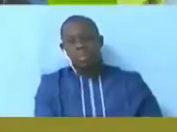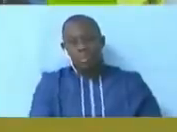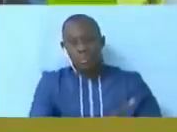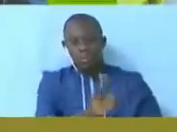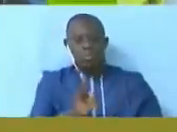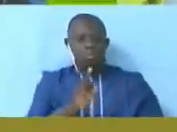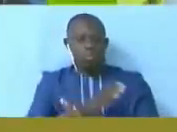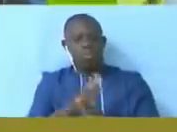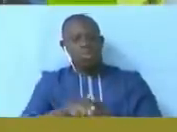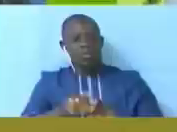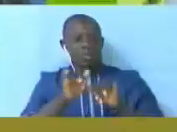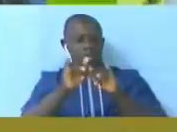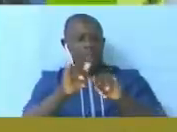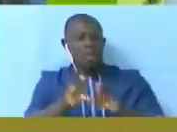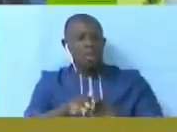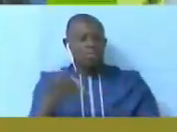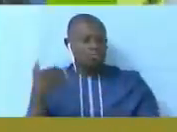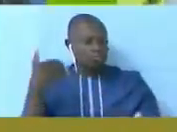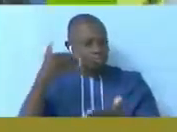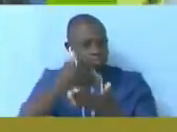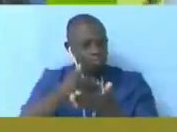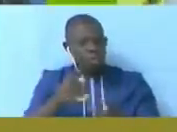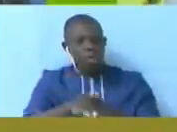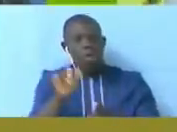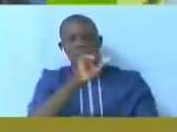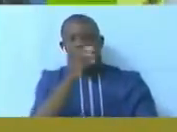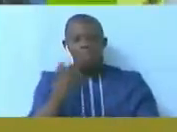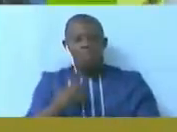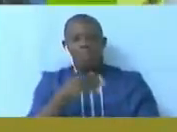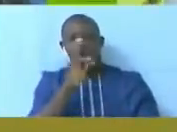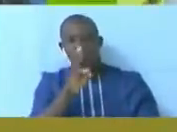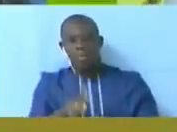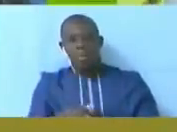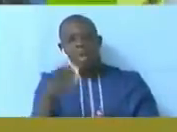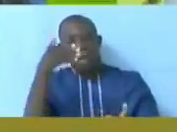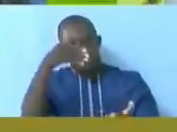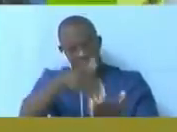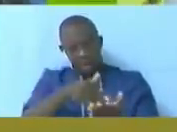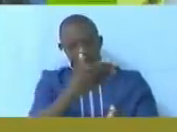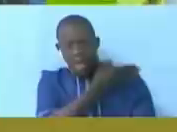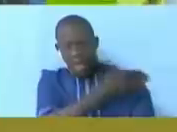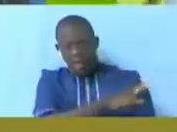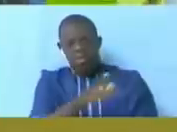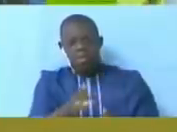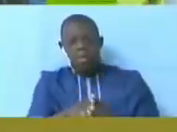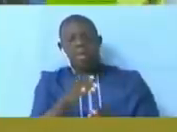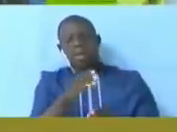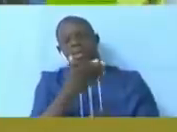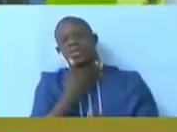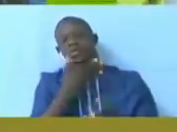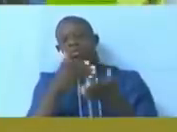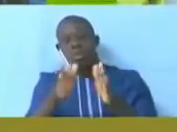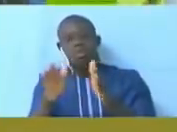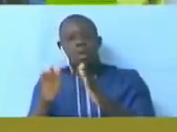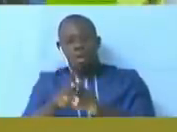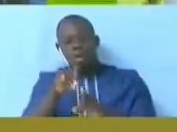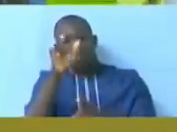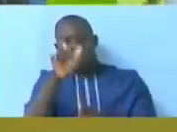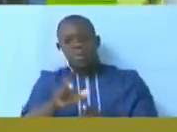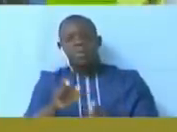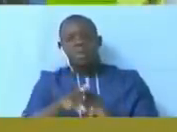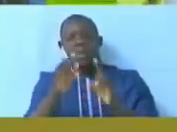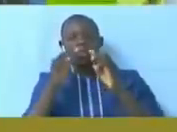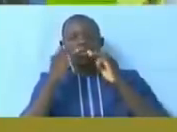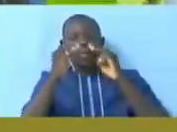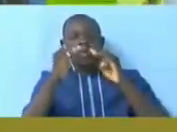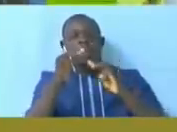pressmen who were present were allowed access. Kontita kiti kuntu la nyindo dingira nyindo bungo nyingono ning funding atra yesilo di kibar